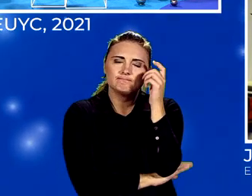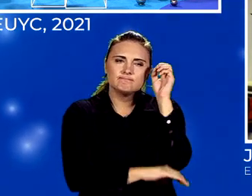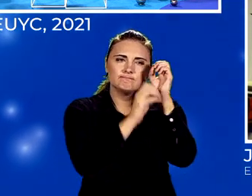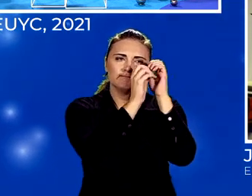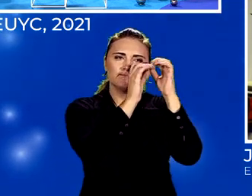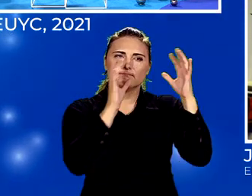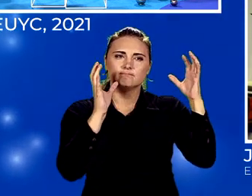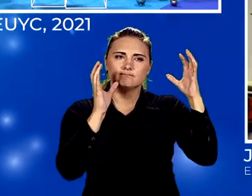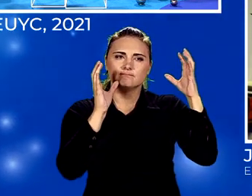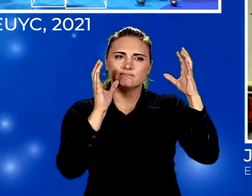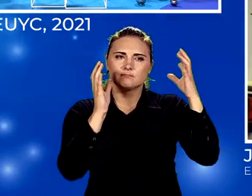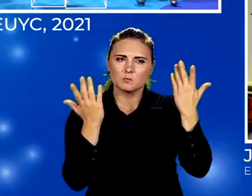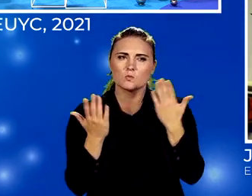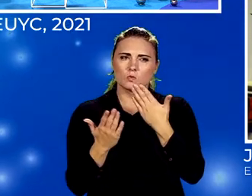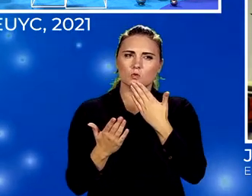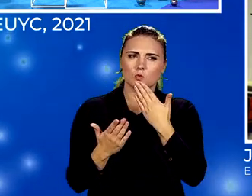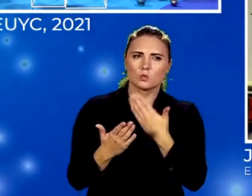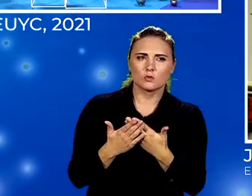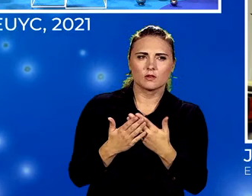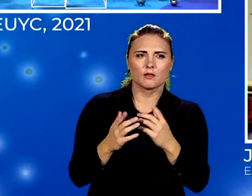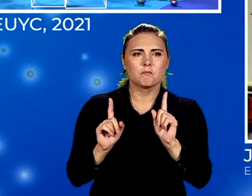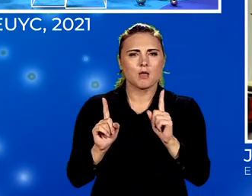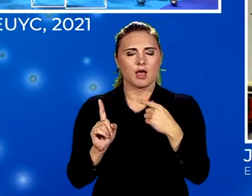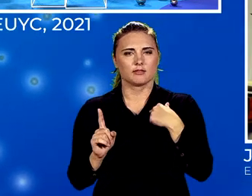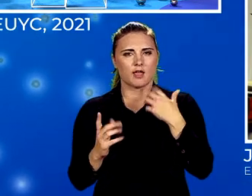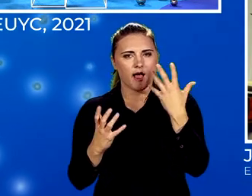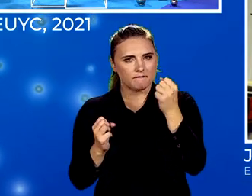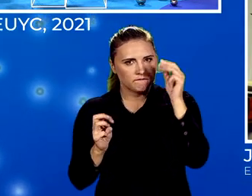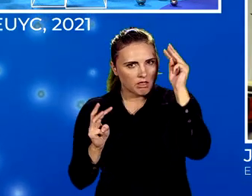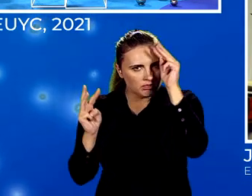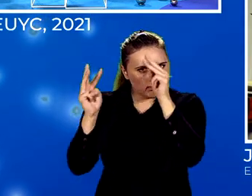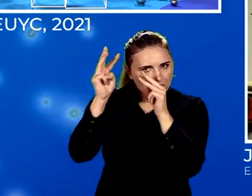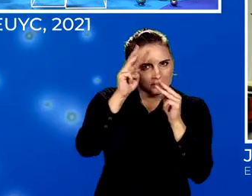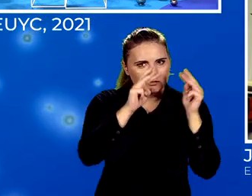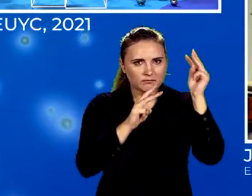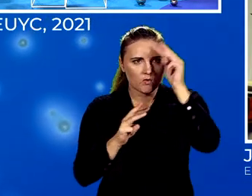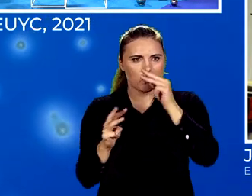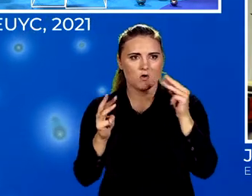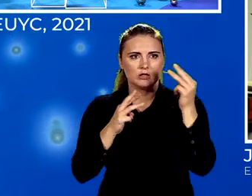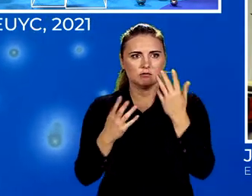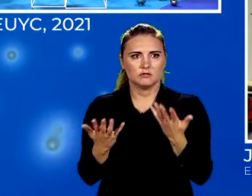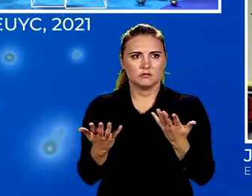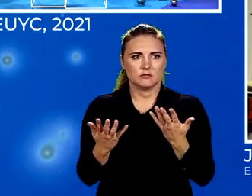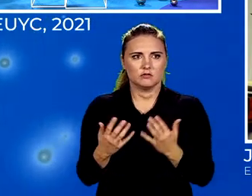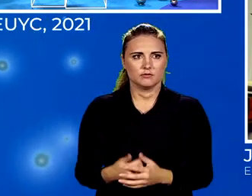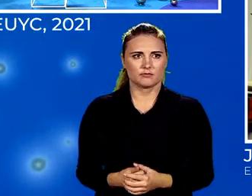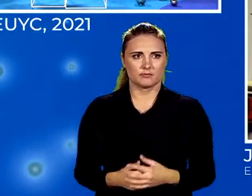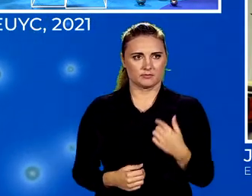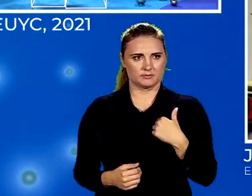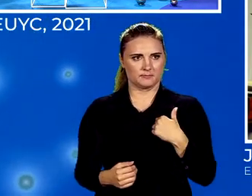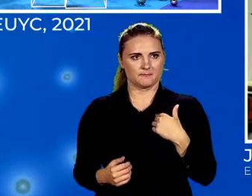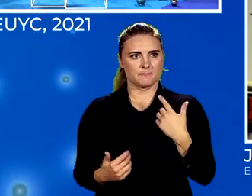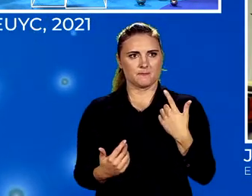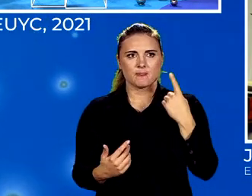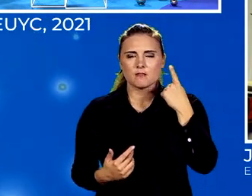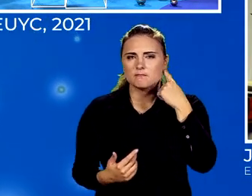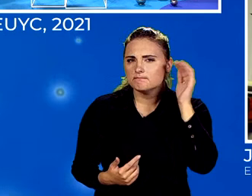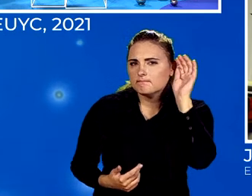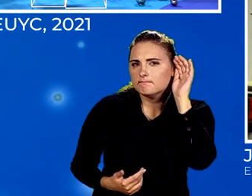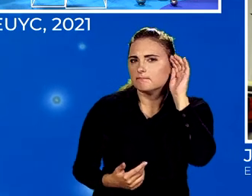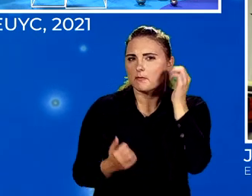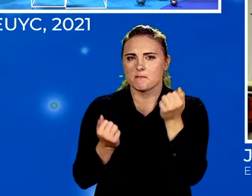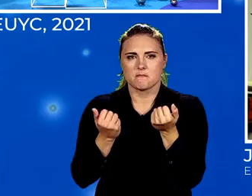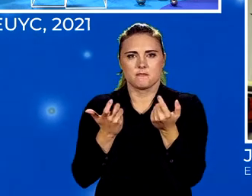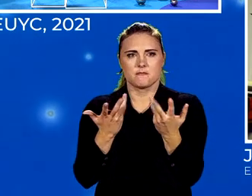about one of the things that worries me, actually, which is that I've been hearing a lot of, let's say,